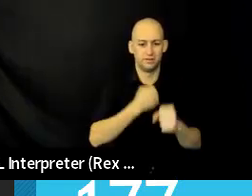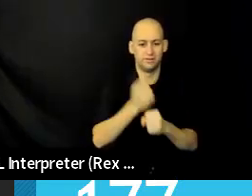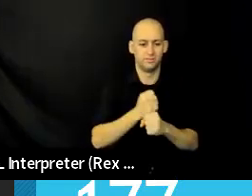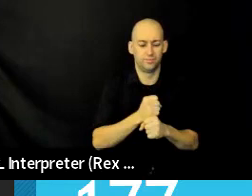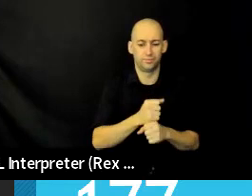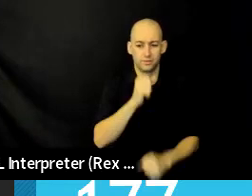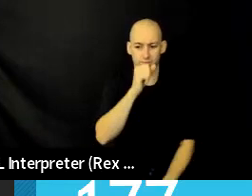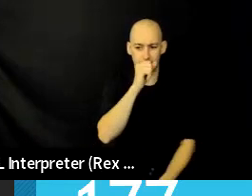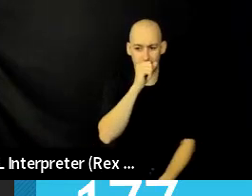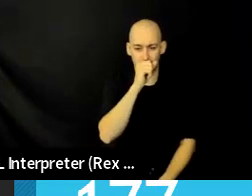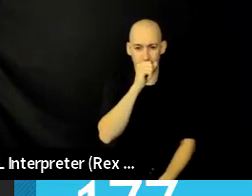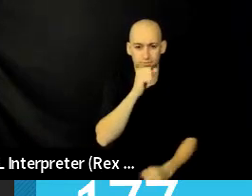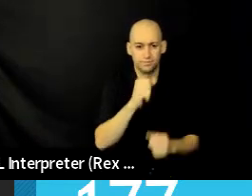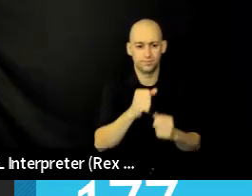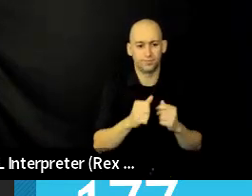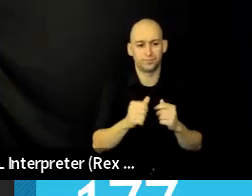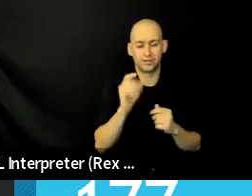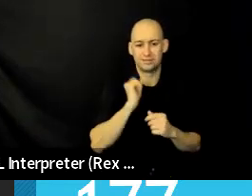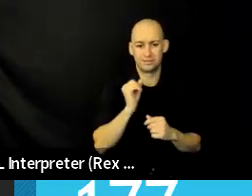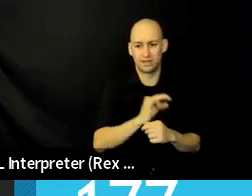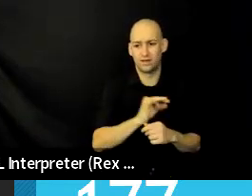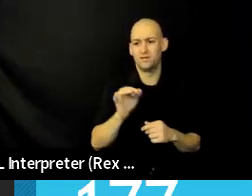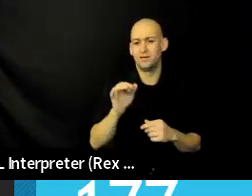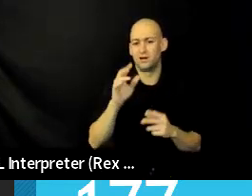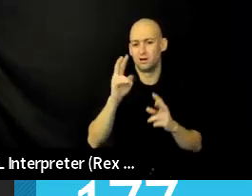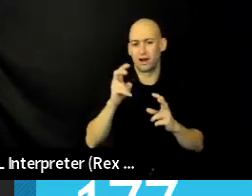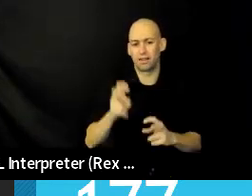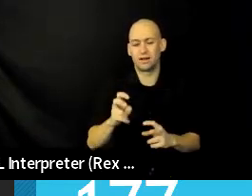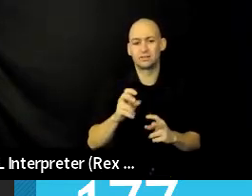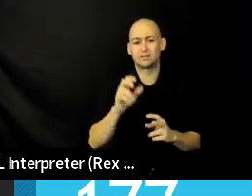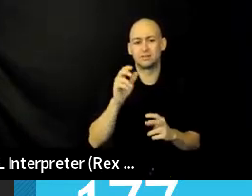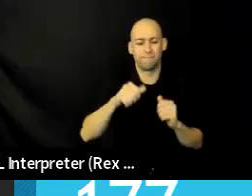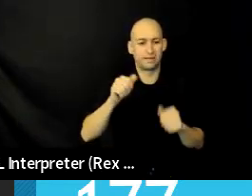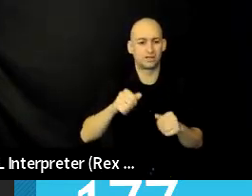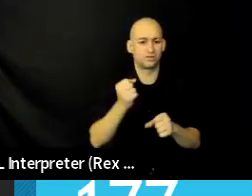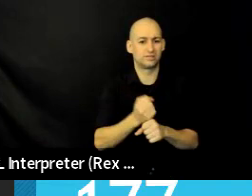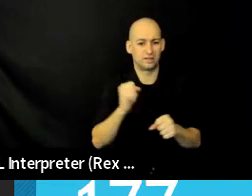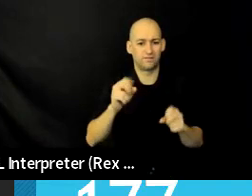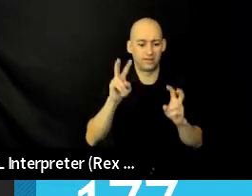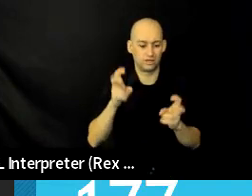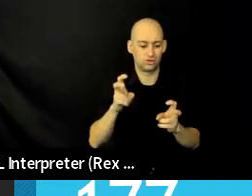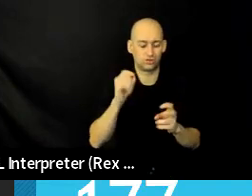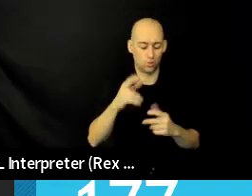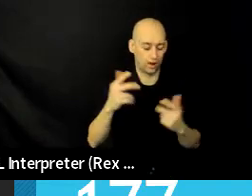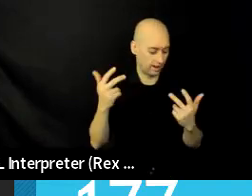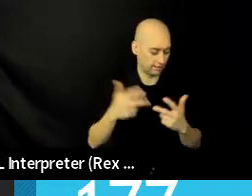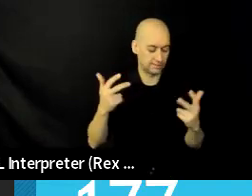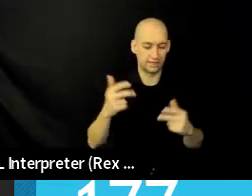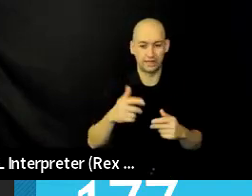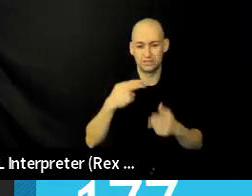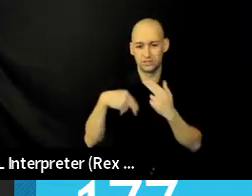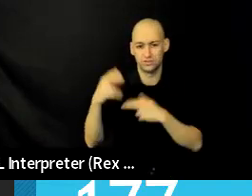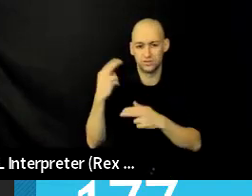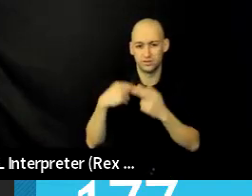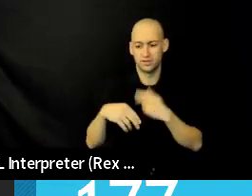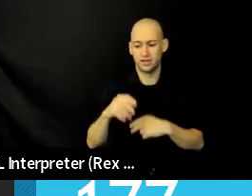staff to analyze any potential safety issues or accident history in light of the